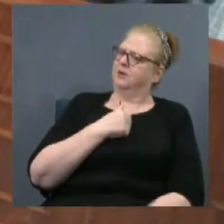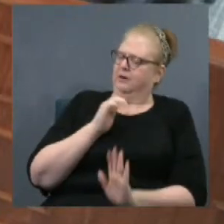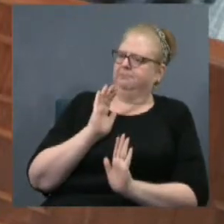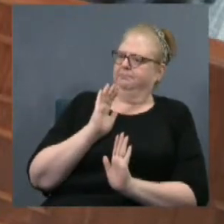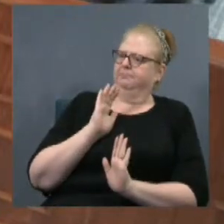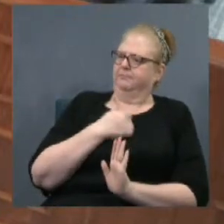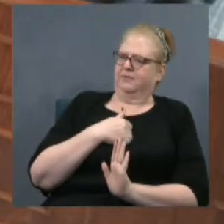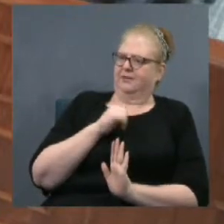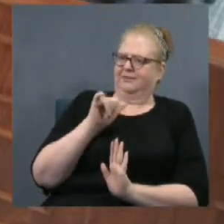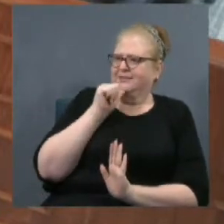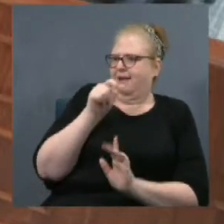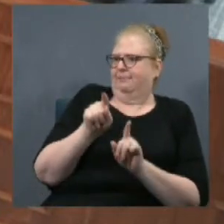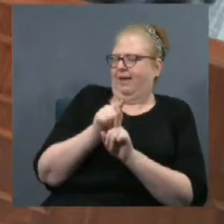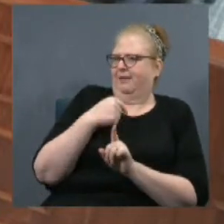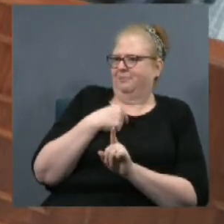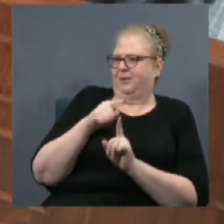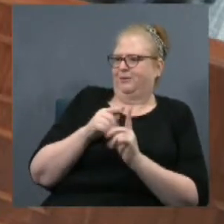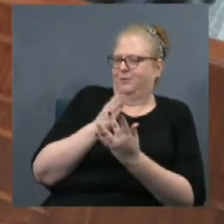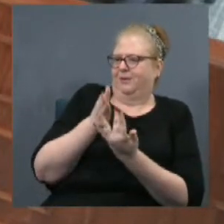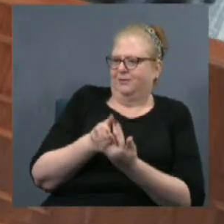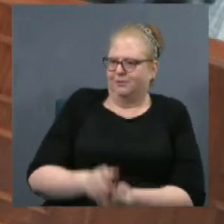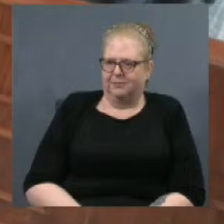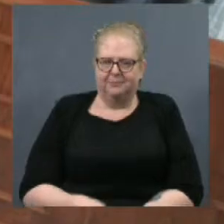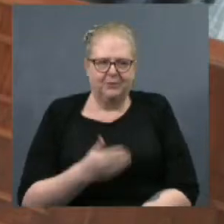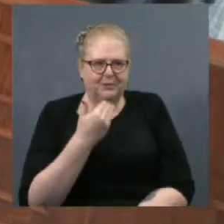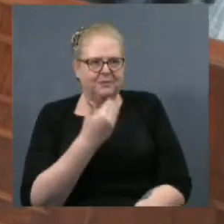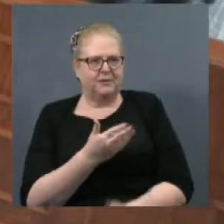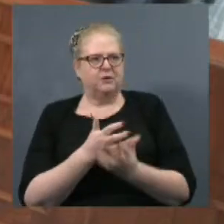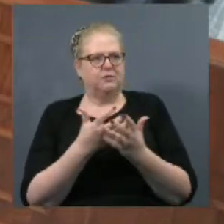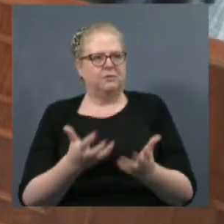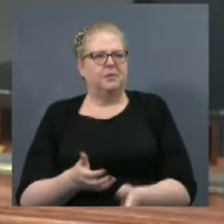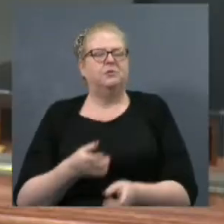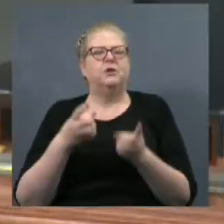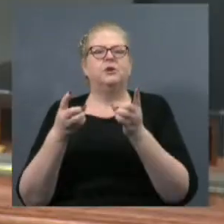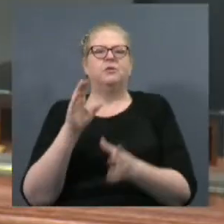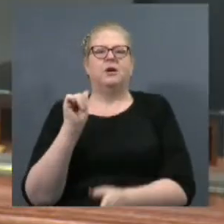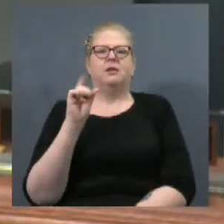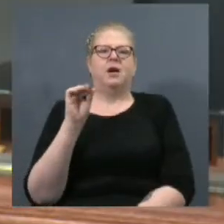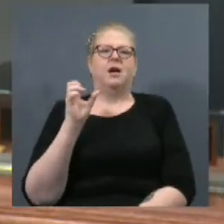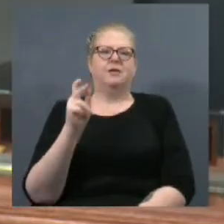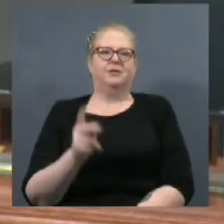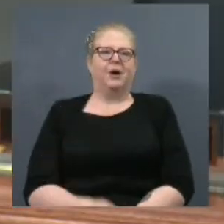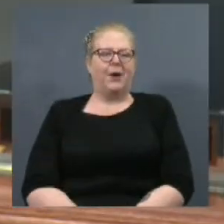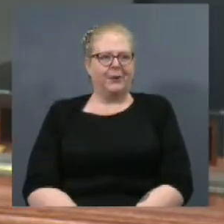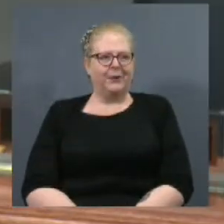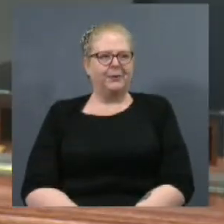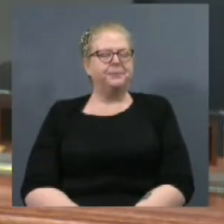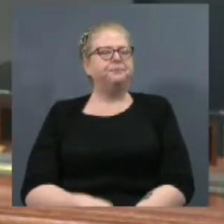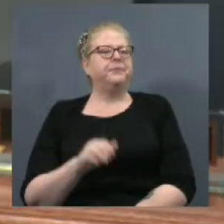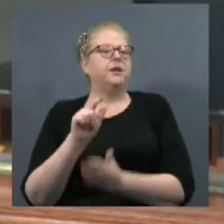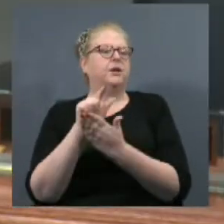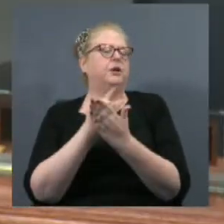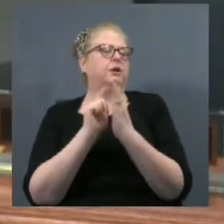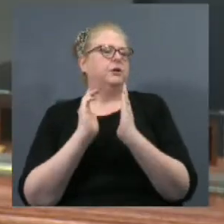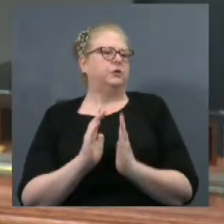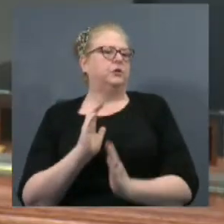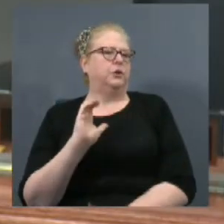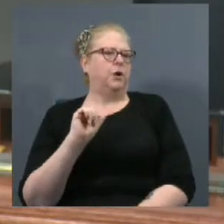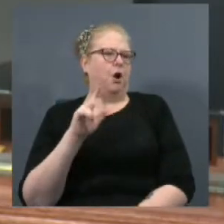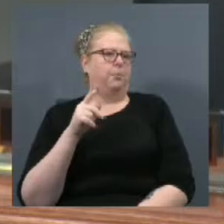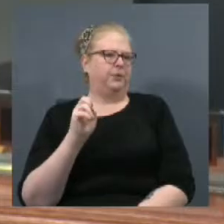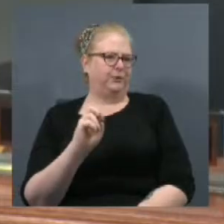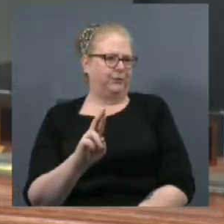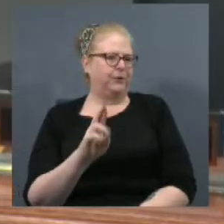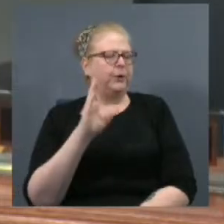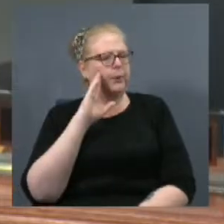Right. That's not like me. Thank you so much. Director Adcock. Yes, Mr. Carpenter, would you please tell us if